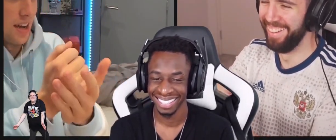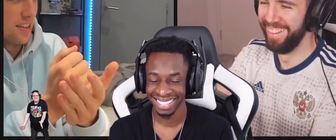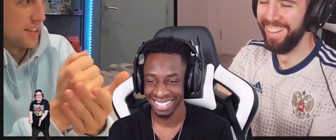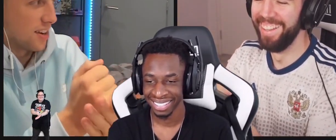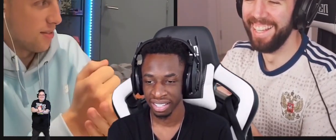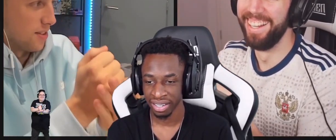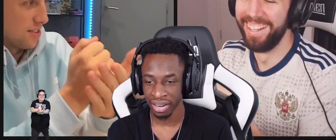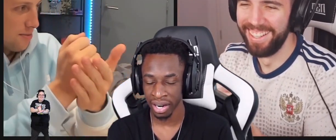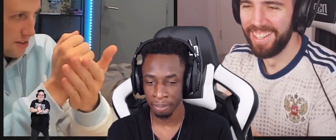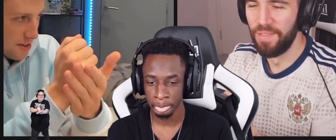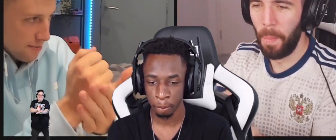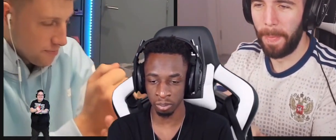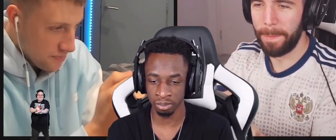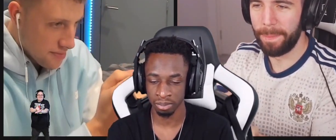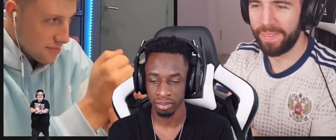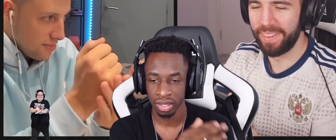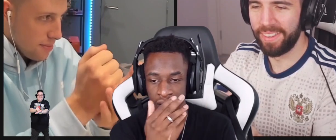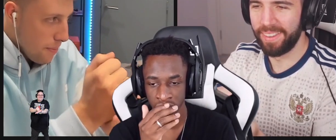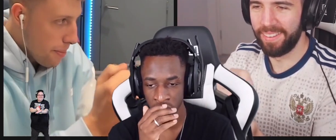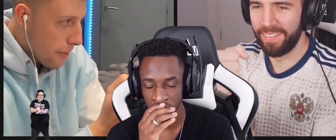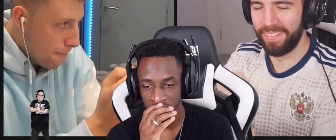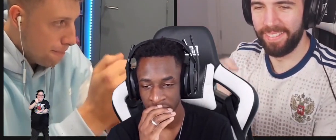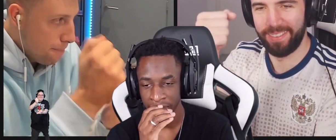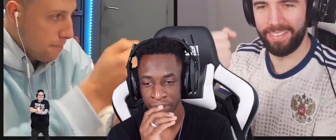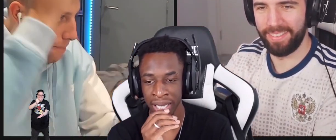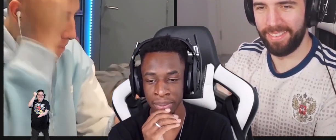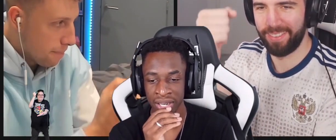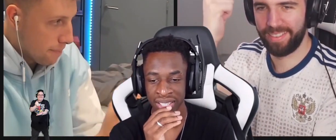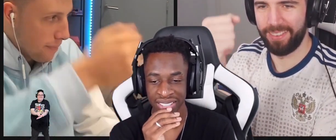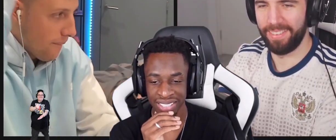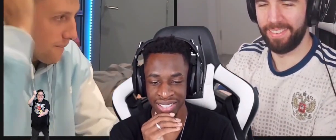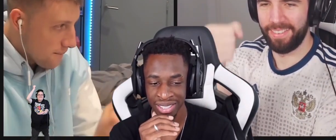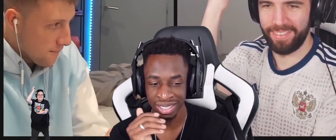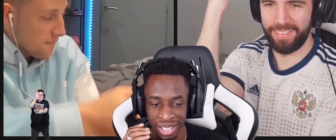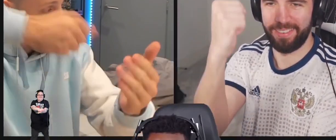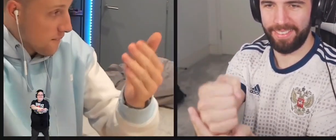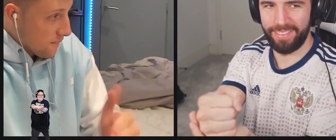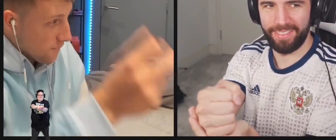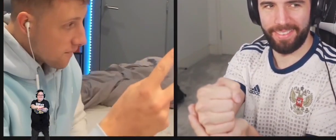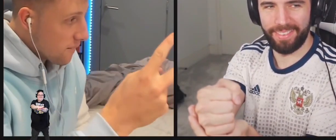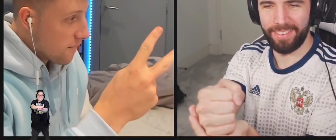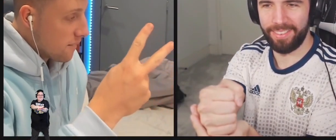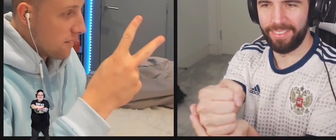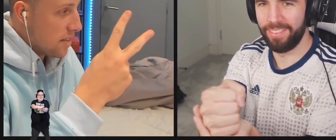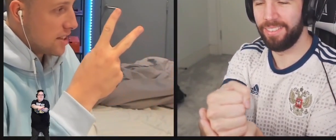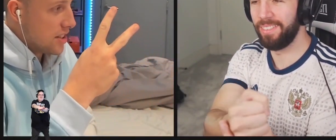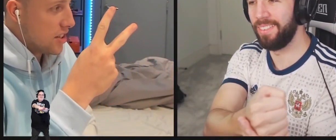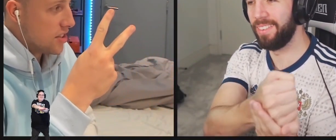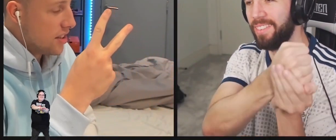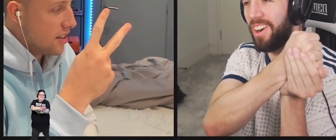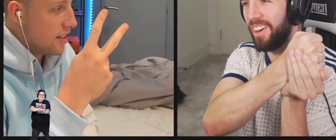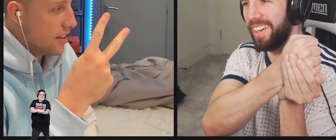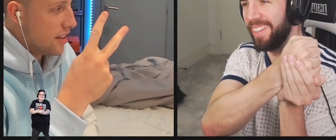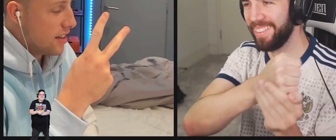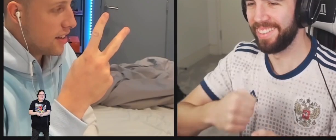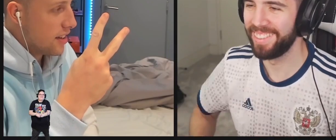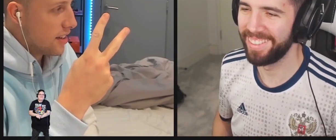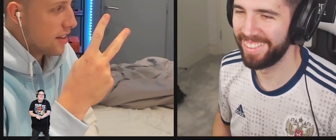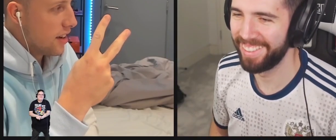All right. Toby, count us in again. All right. Rock, paper, scissors, shoot. I did paper. Scissors.